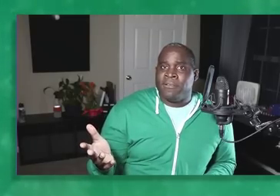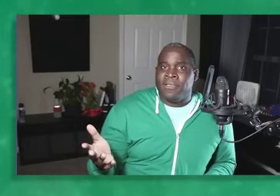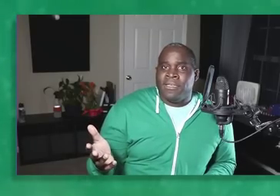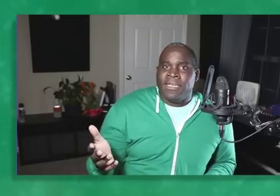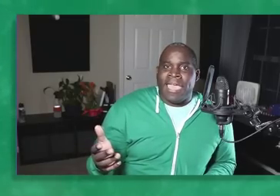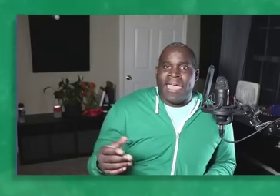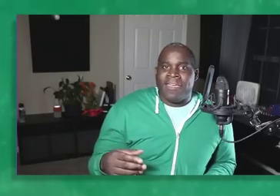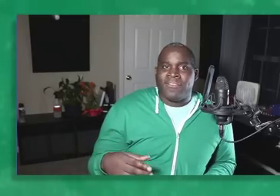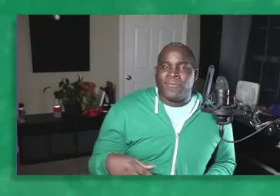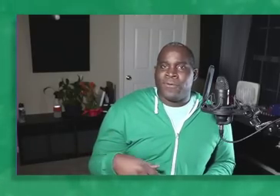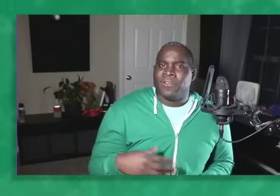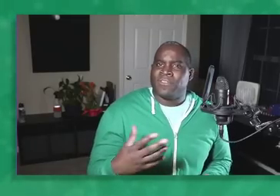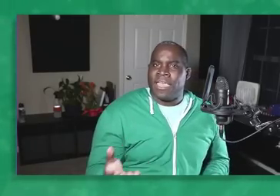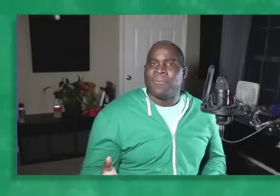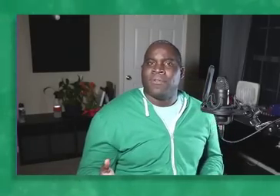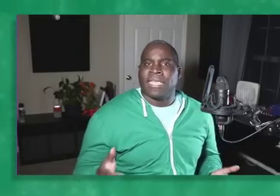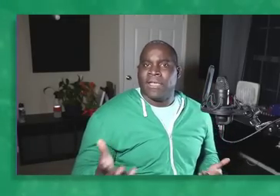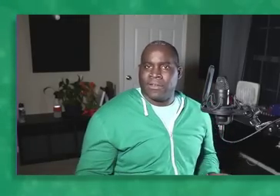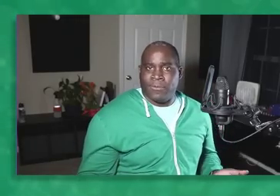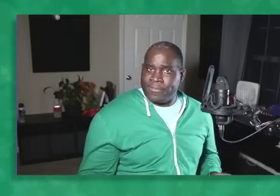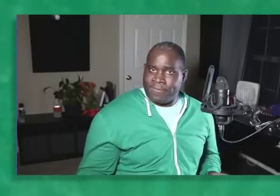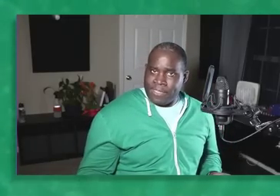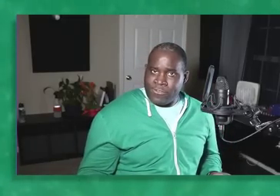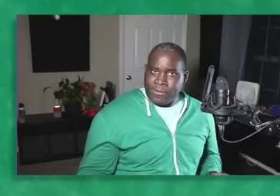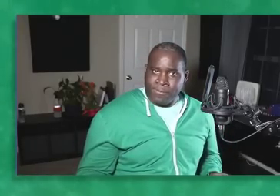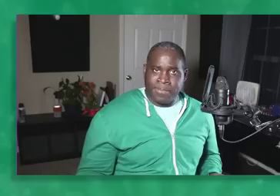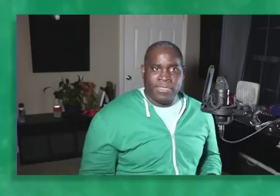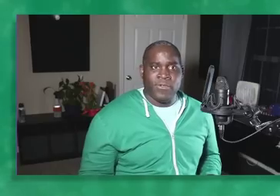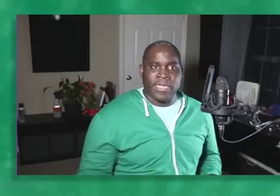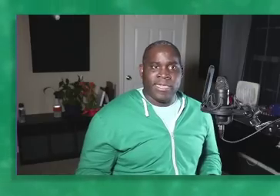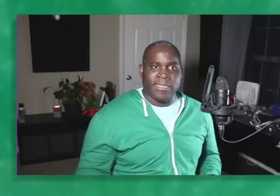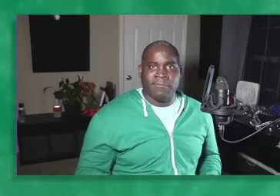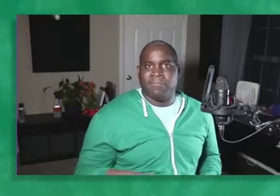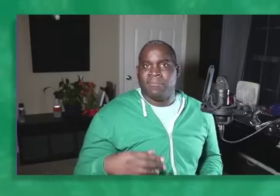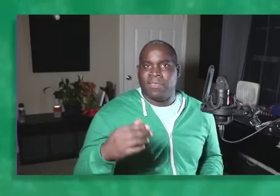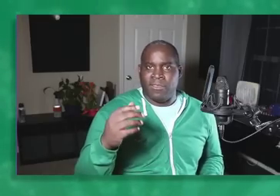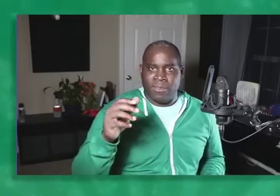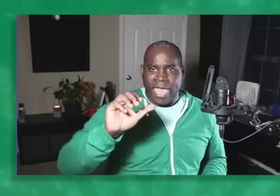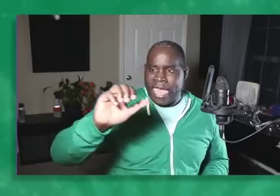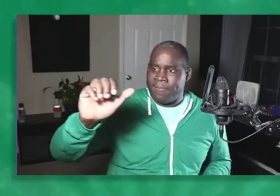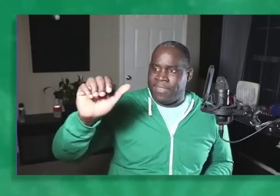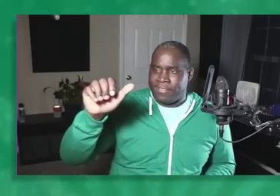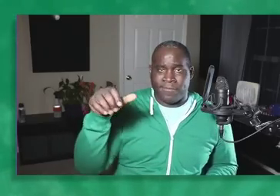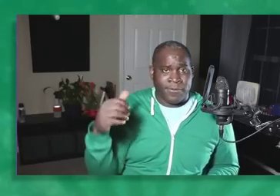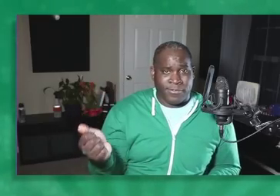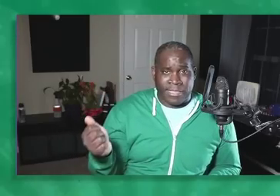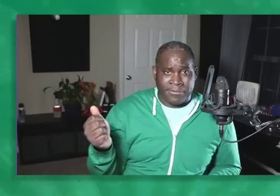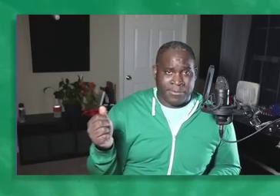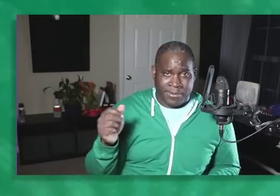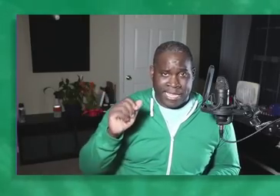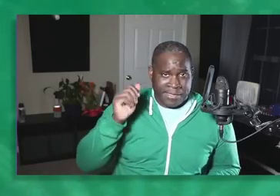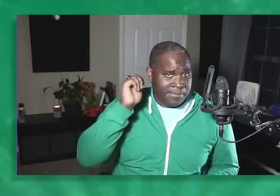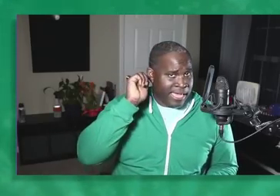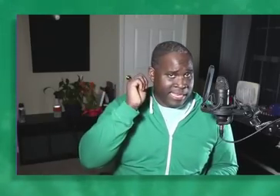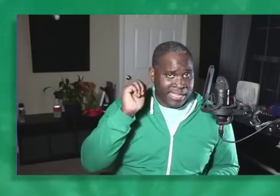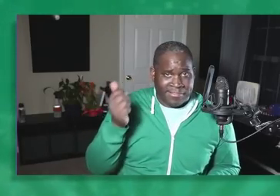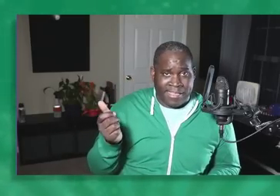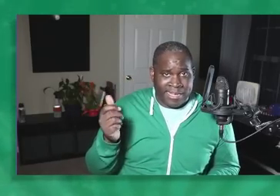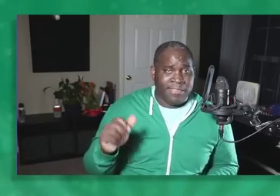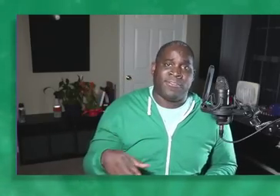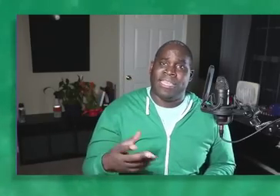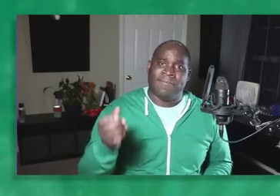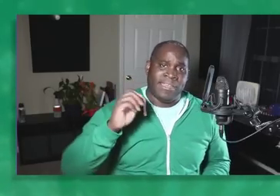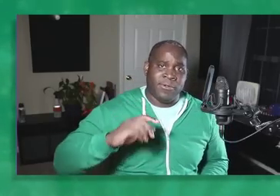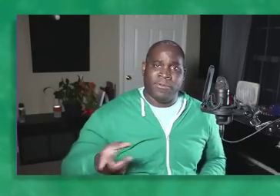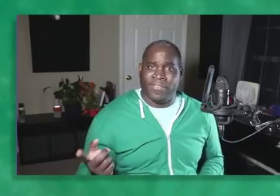person has, for example, a characteristic feature, you can have like the first letter of their name and like